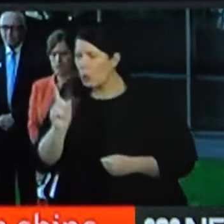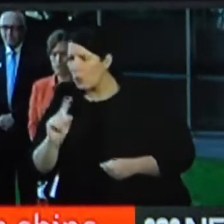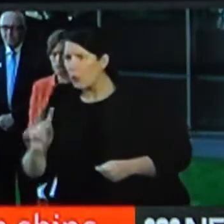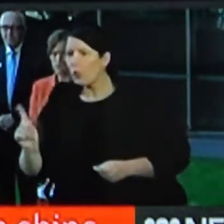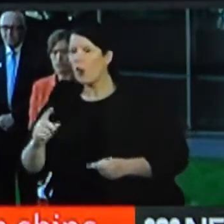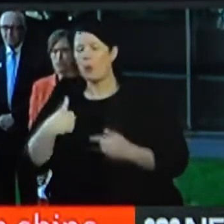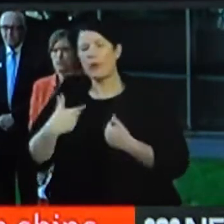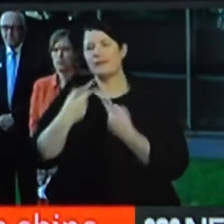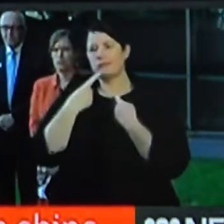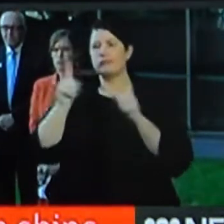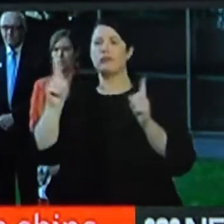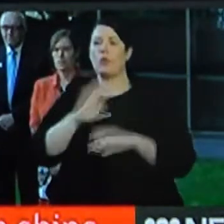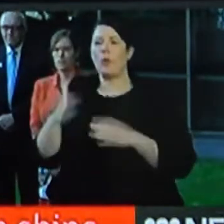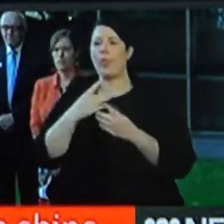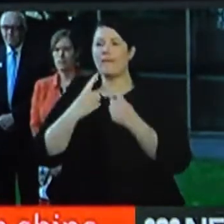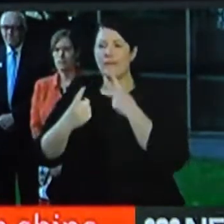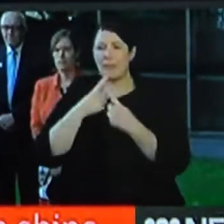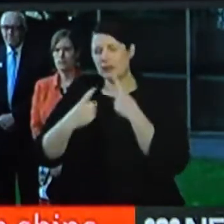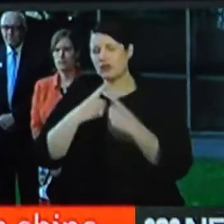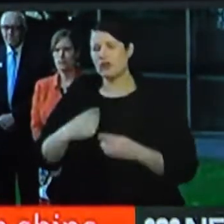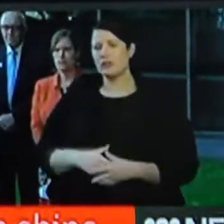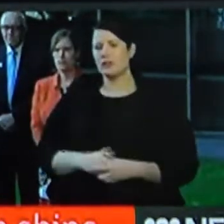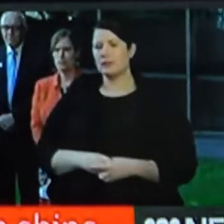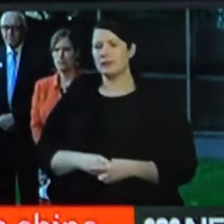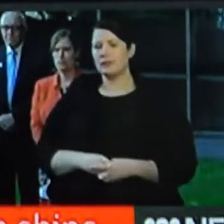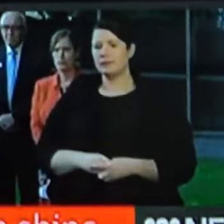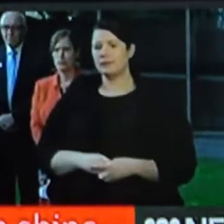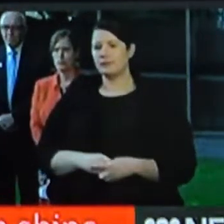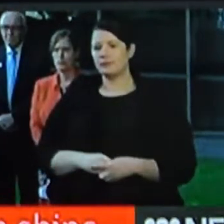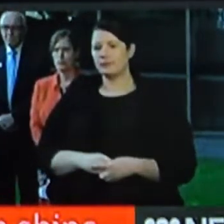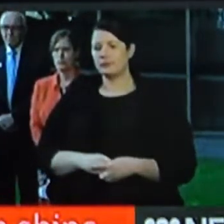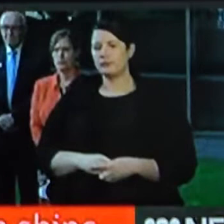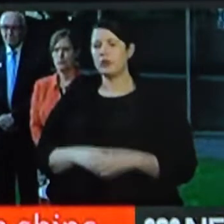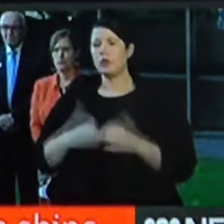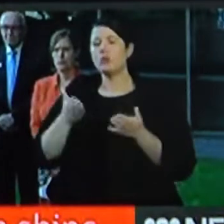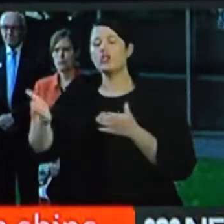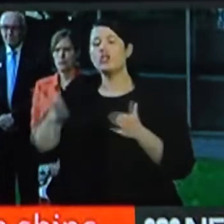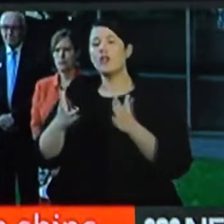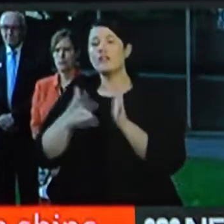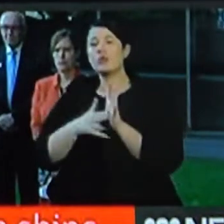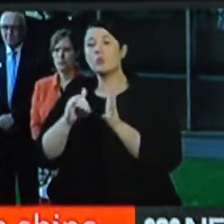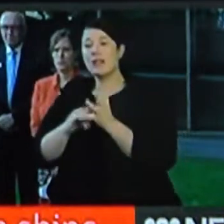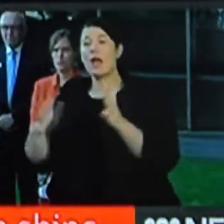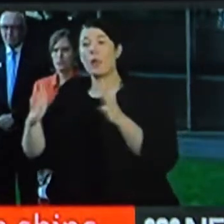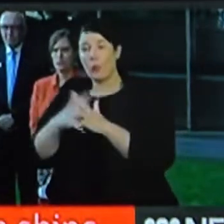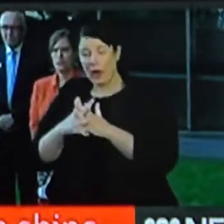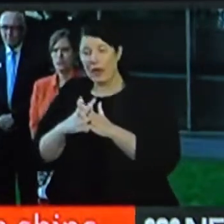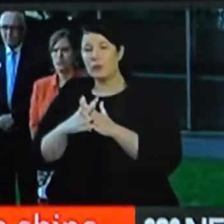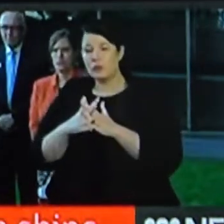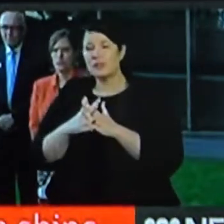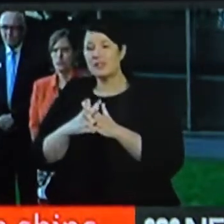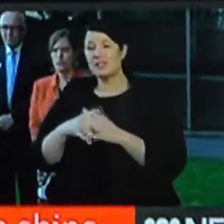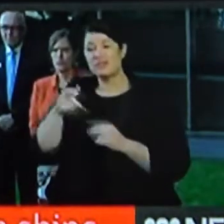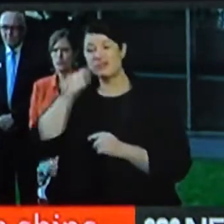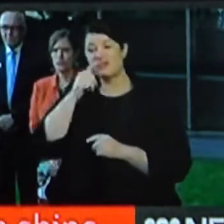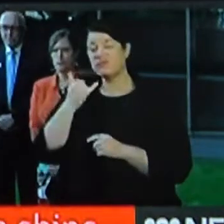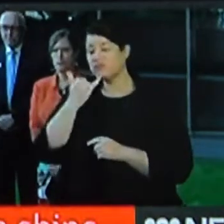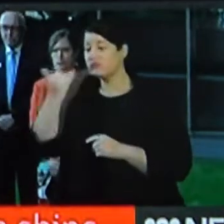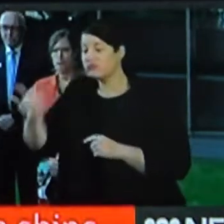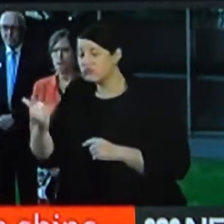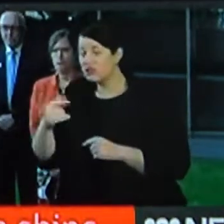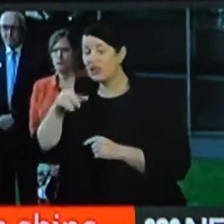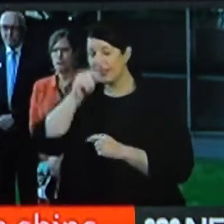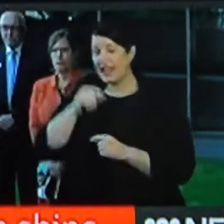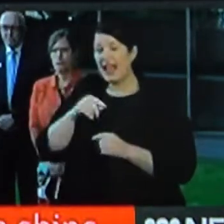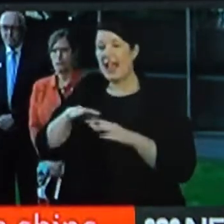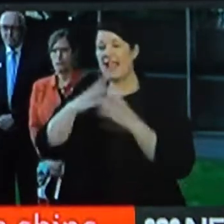on. And so working through customer service, through Service New South Wales, we've made sure that there's data available which reduces everything